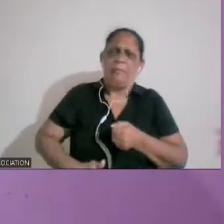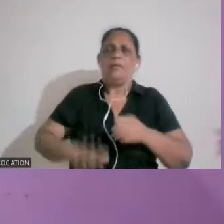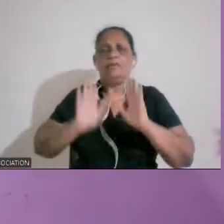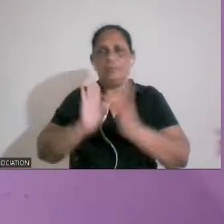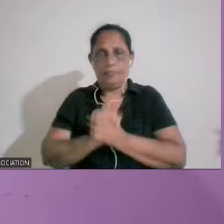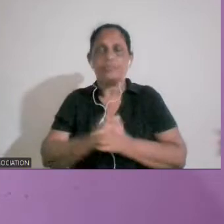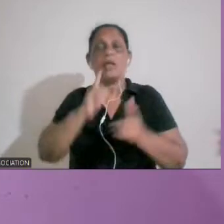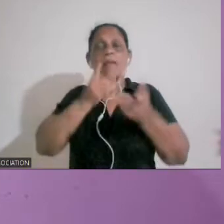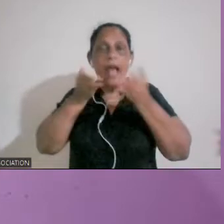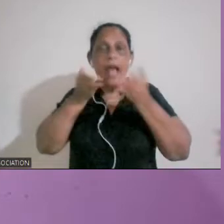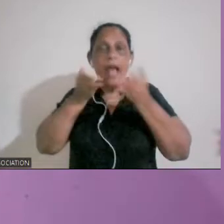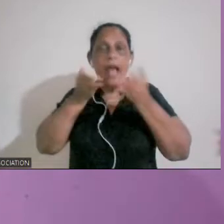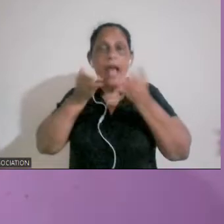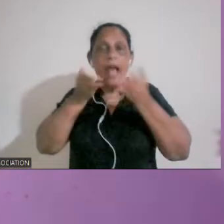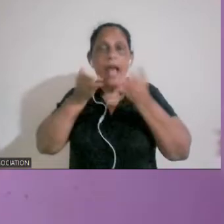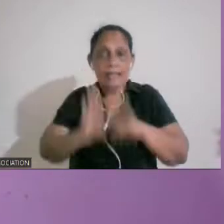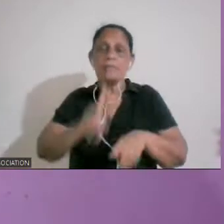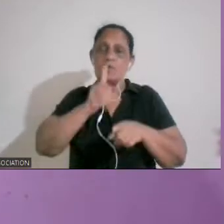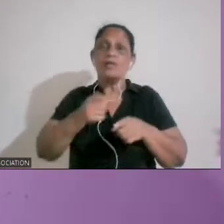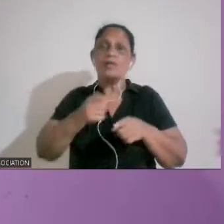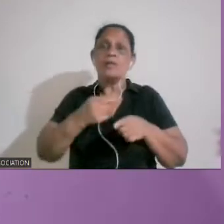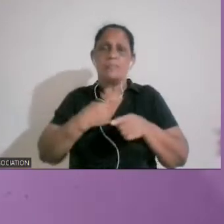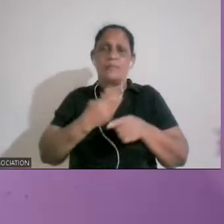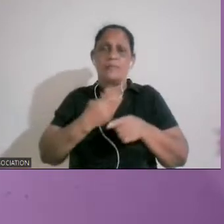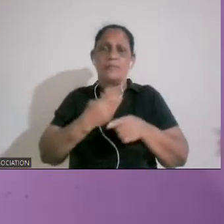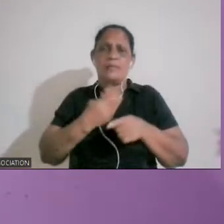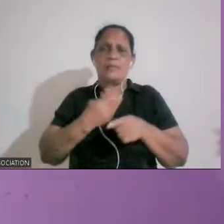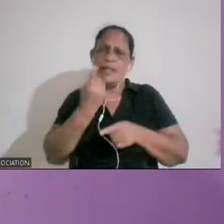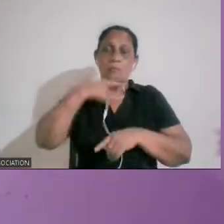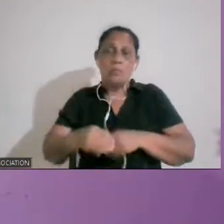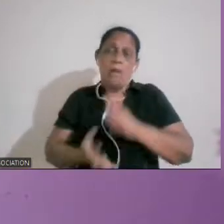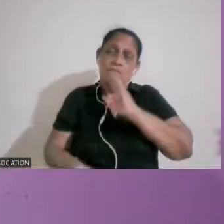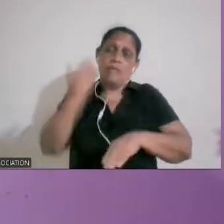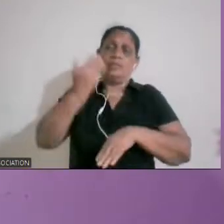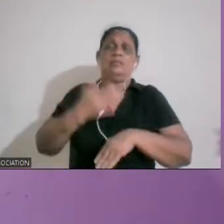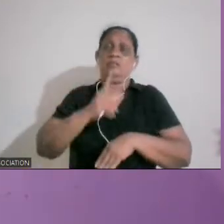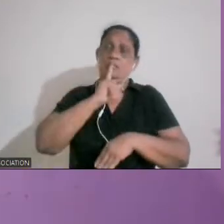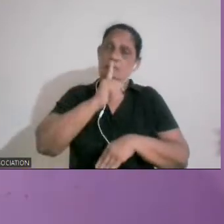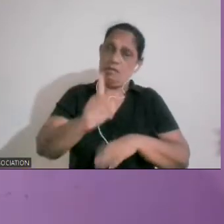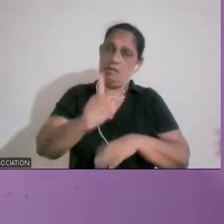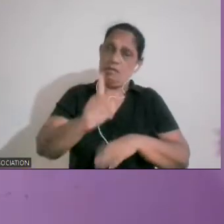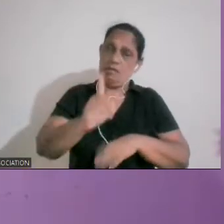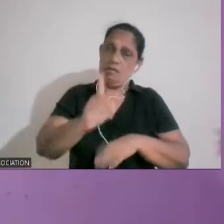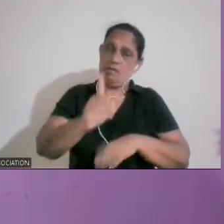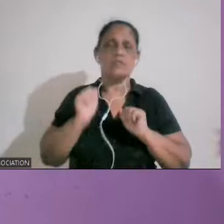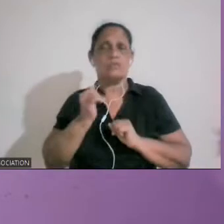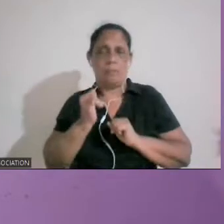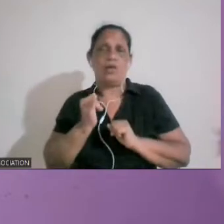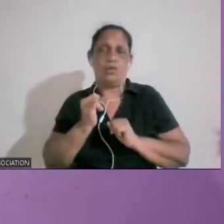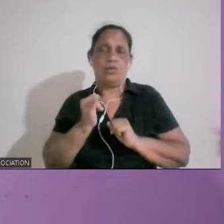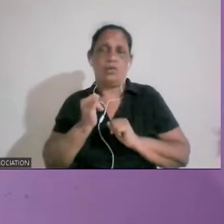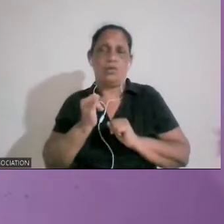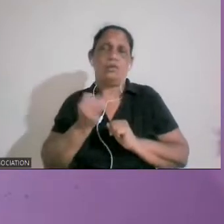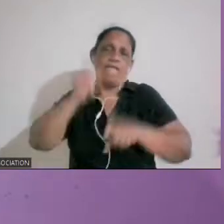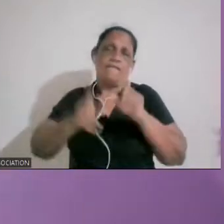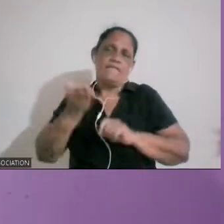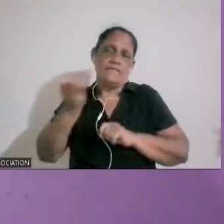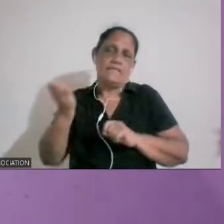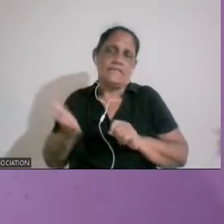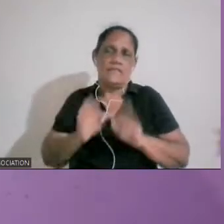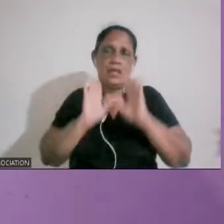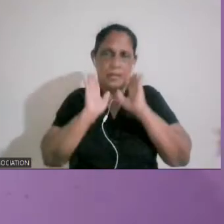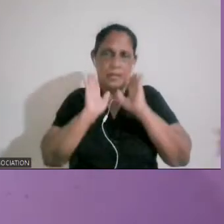painful periods. Lastly, just to touch on, I want to talk about heavy menstrual bleeding, because this is a